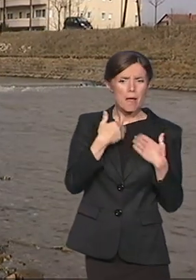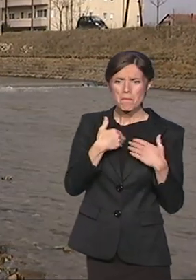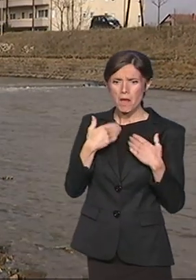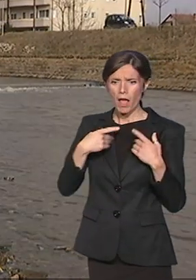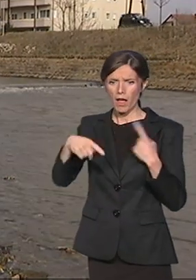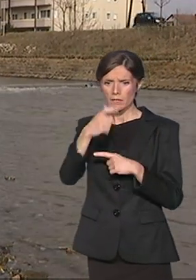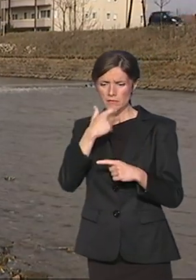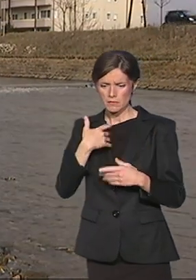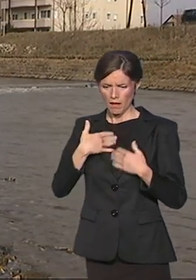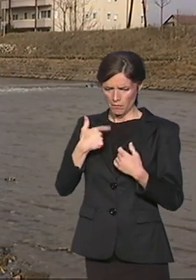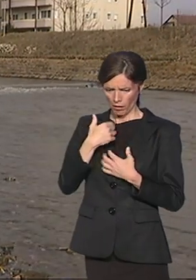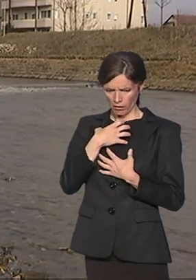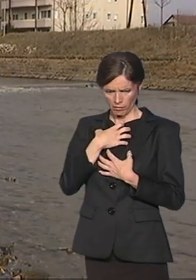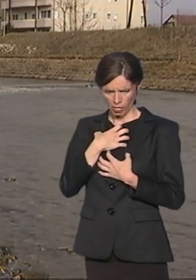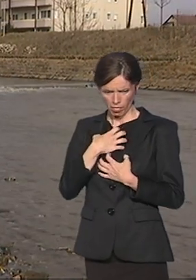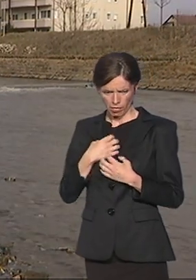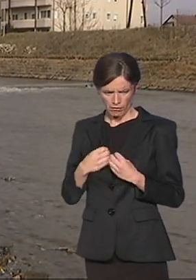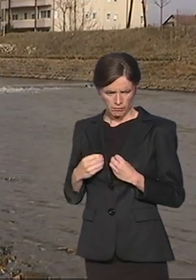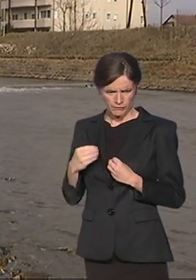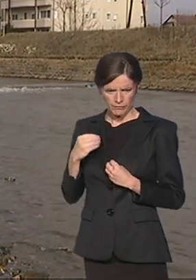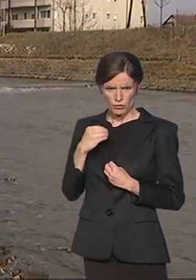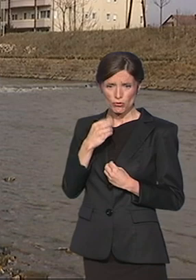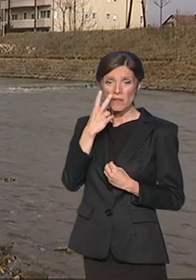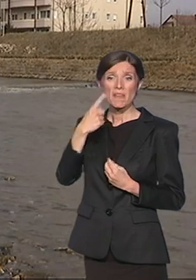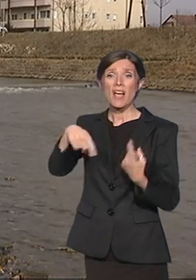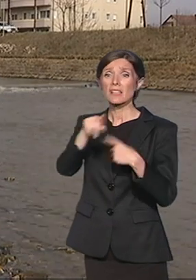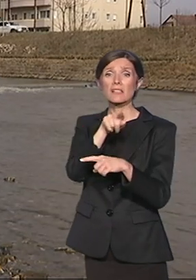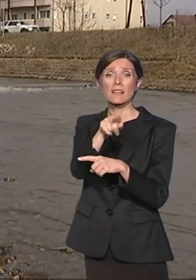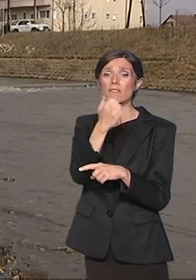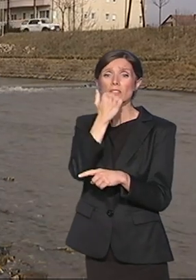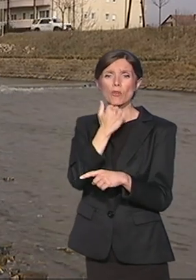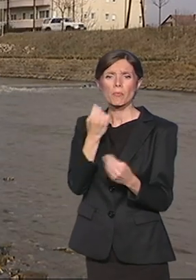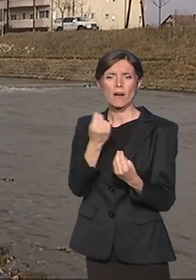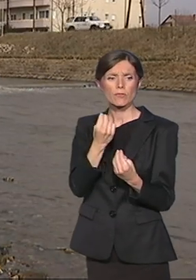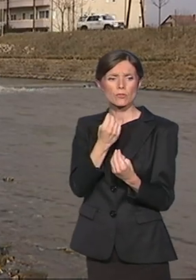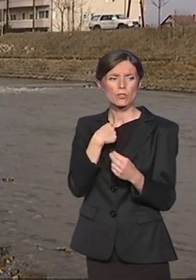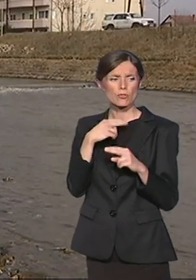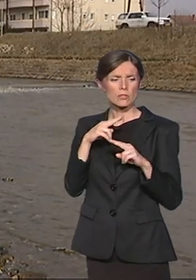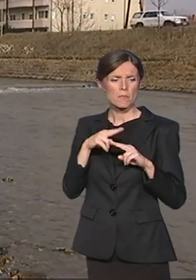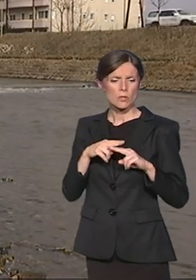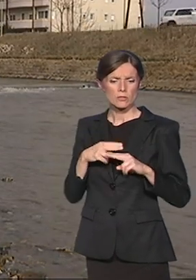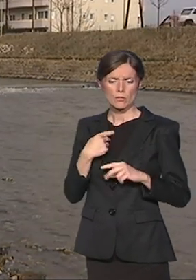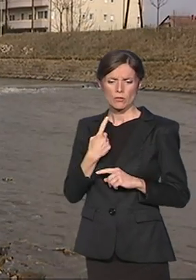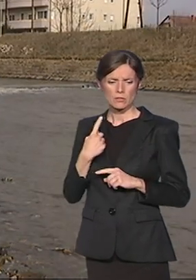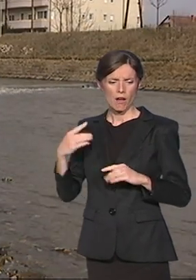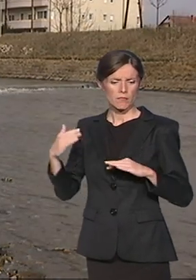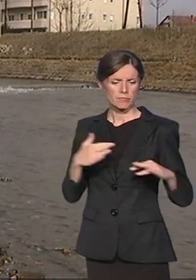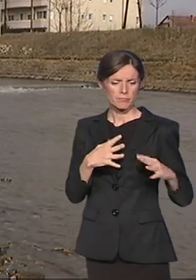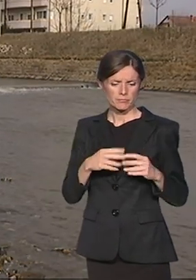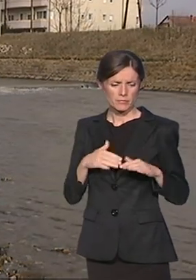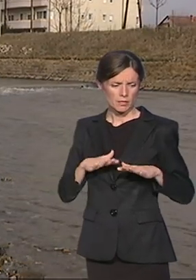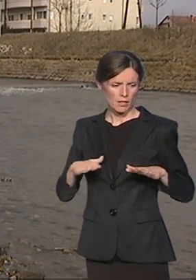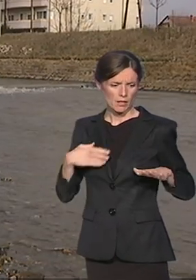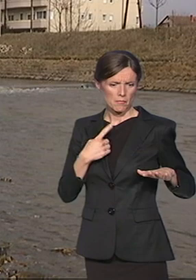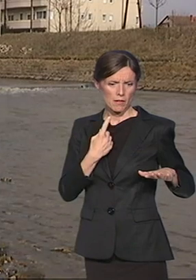still that you are right, because I am alone in the village that you have left and passed away without being